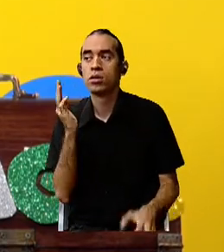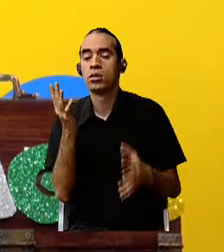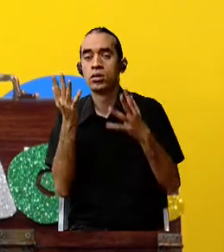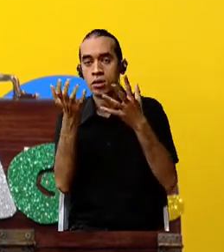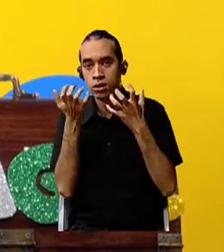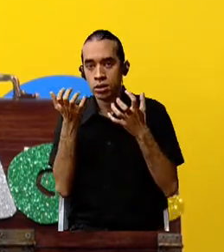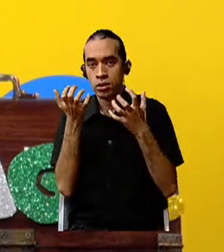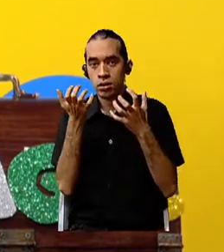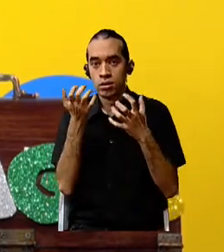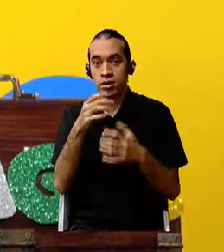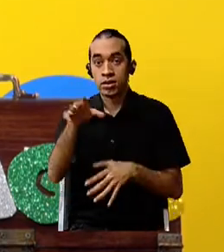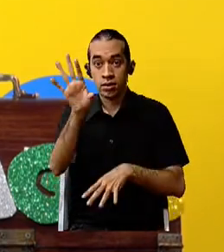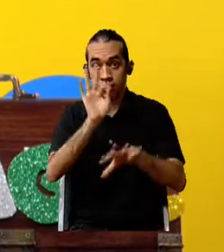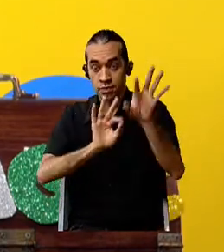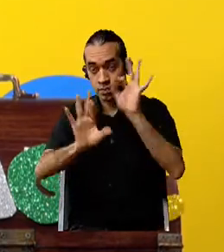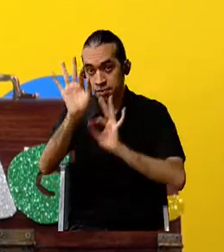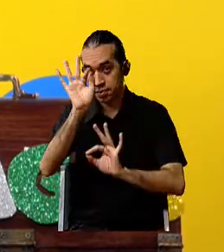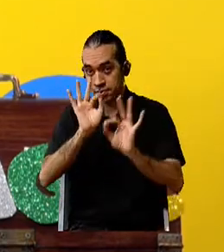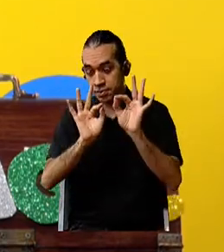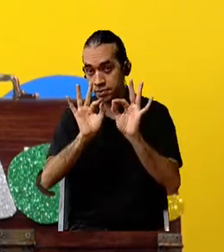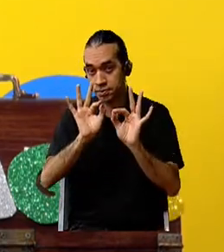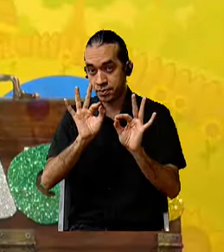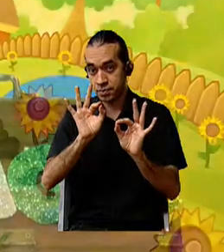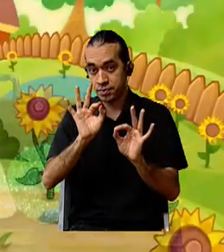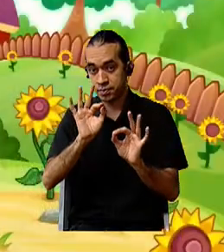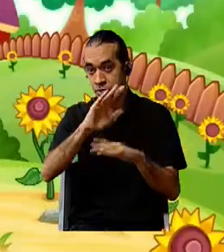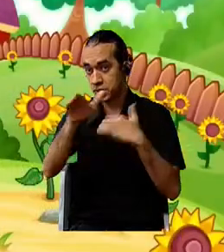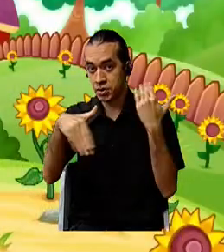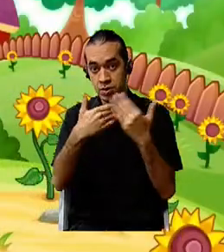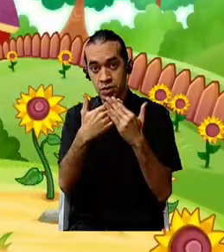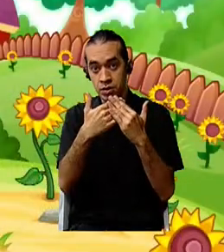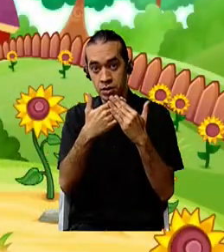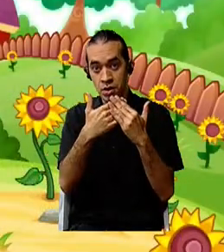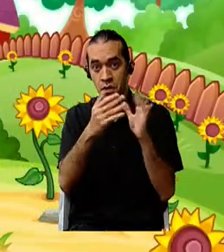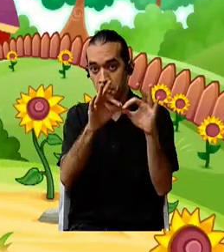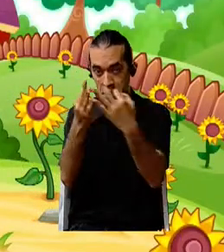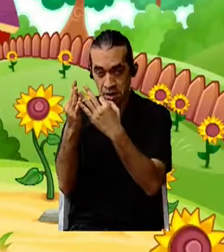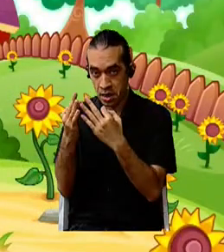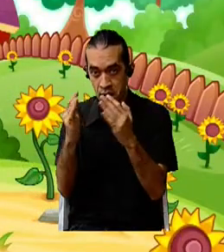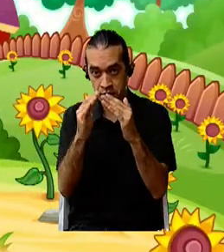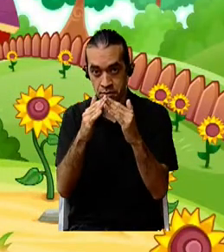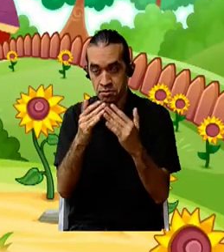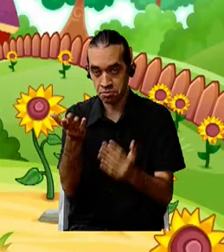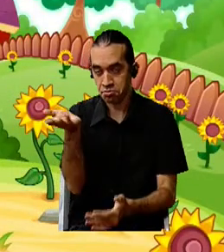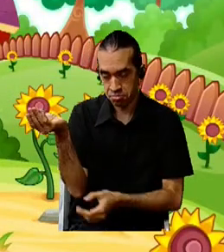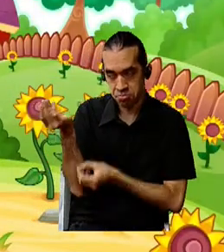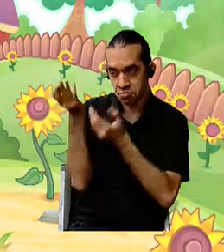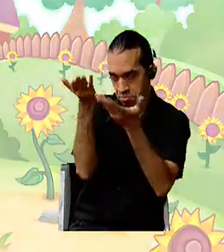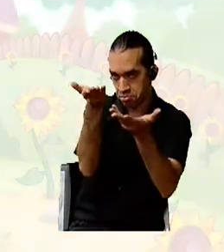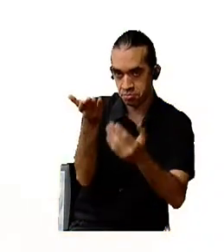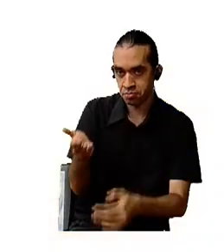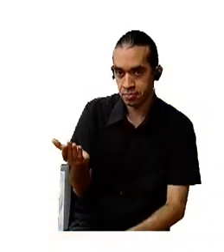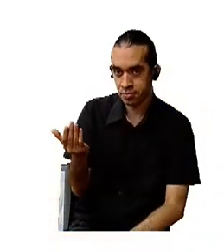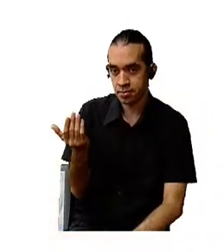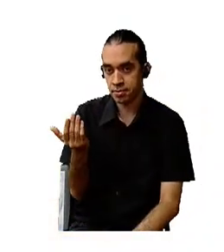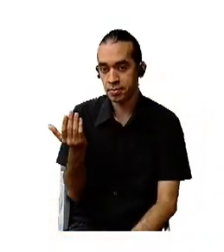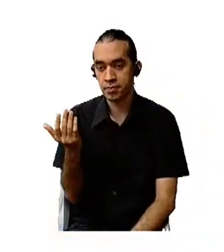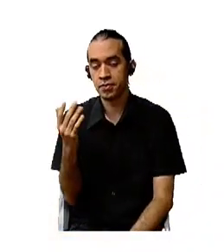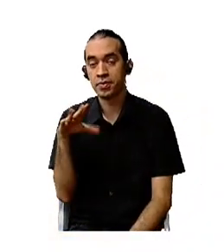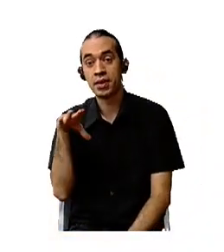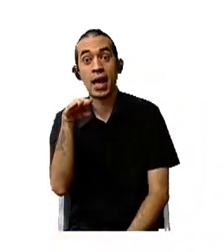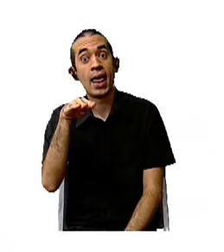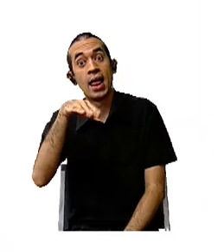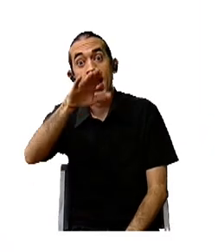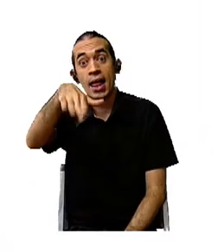to invite all the families at home. Okay, invite all the families at home.